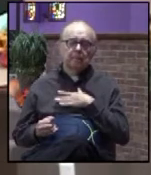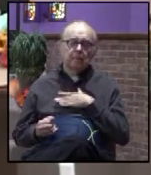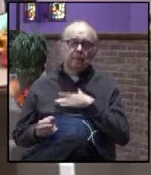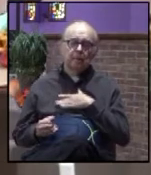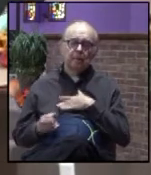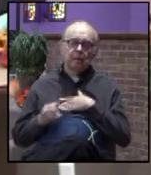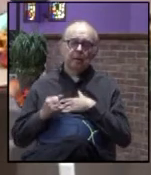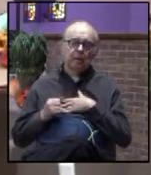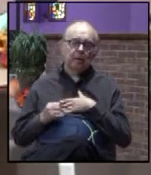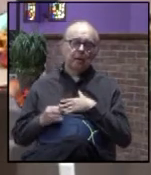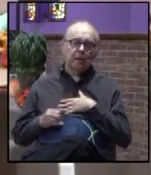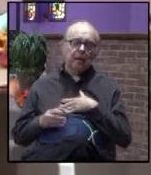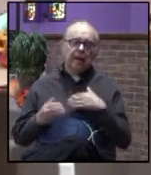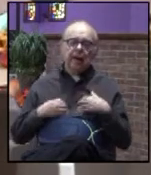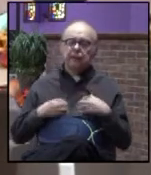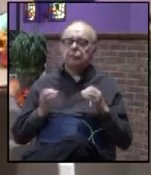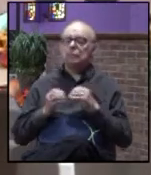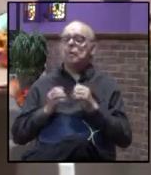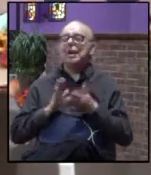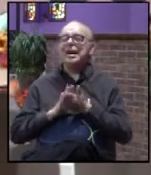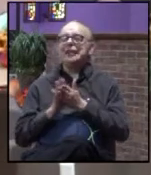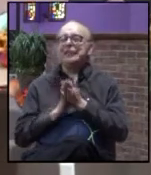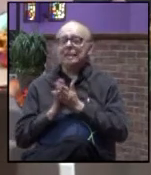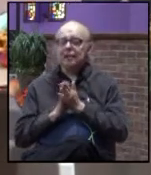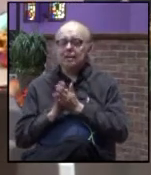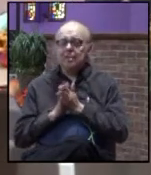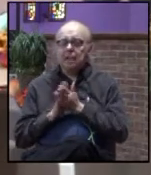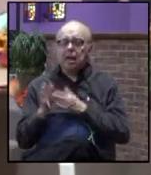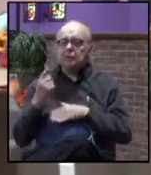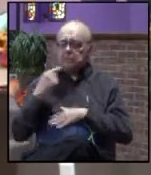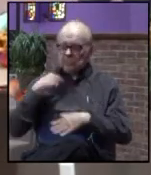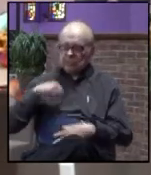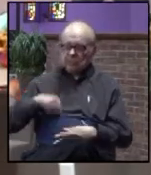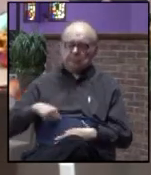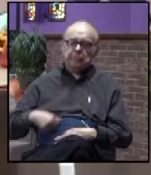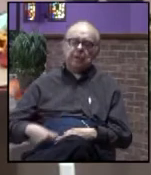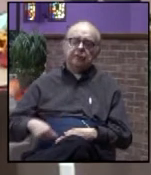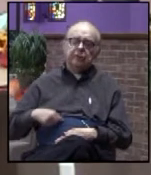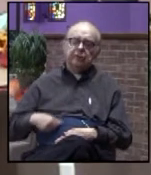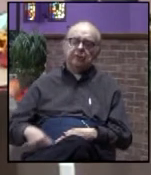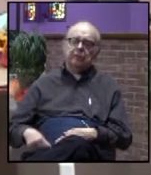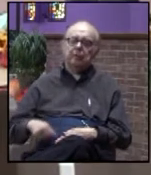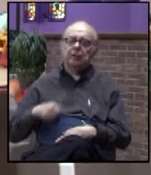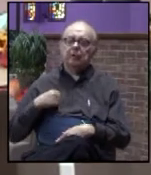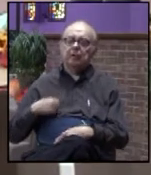is suffering more anxiety and depression